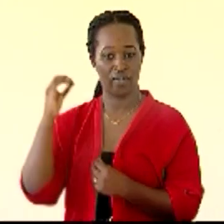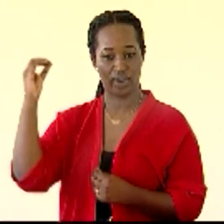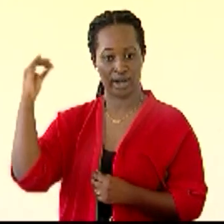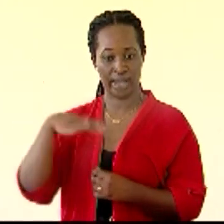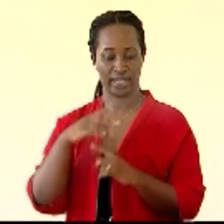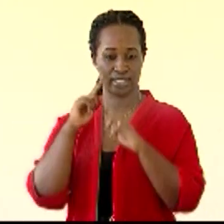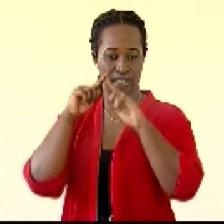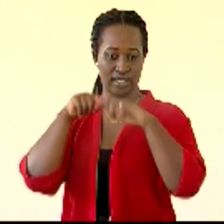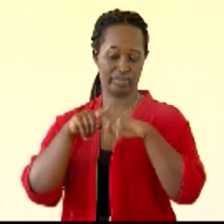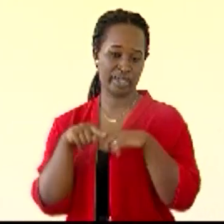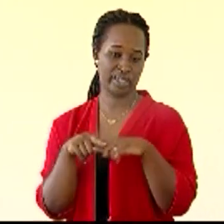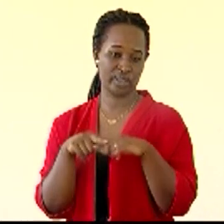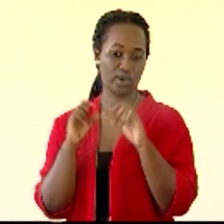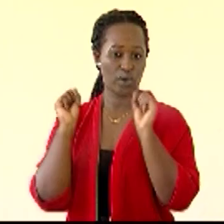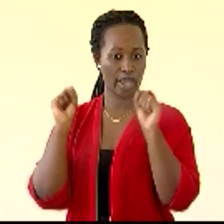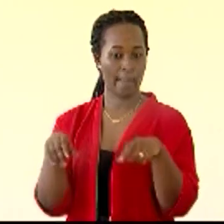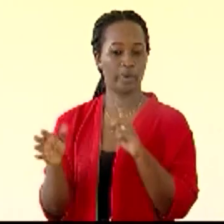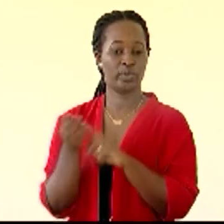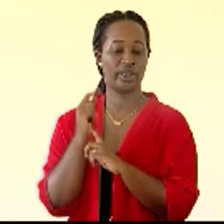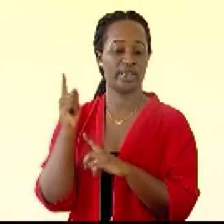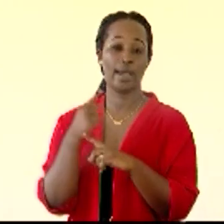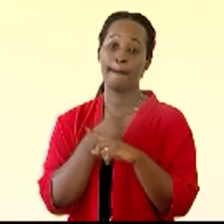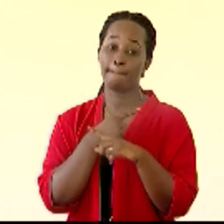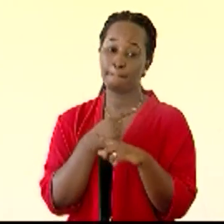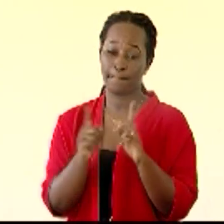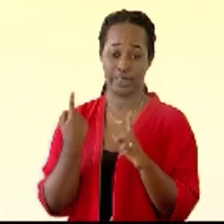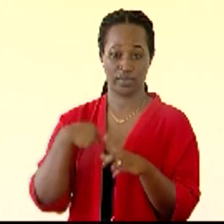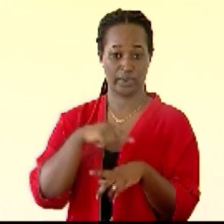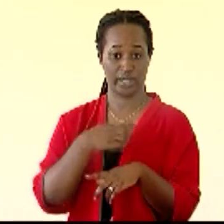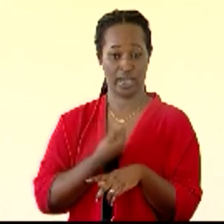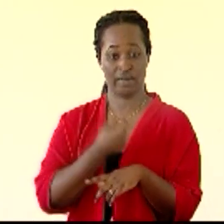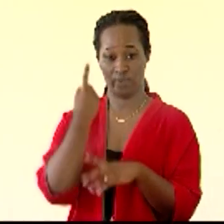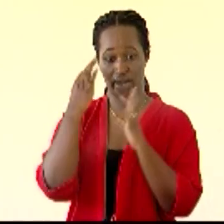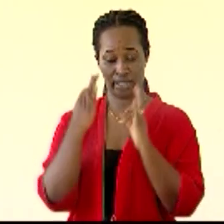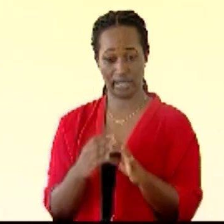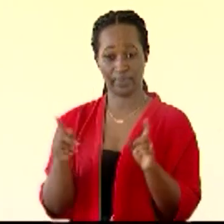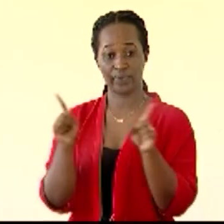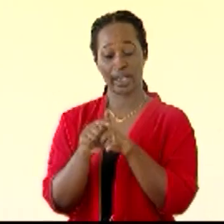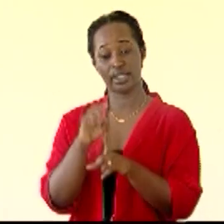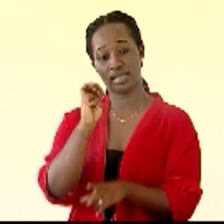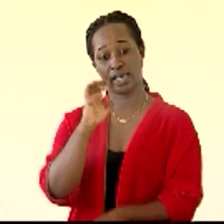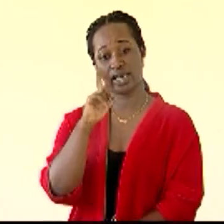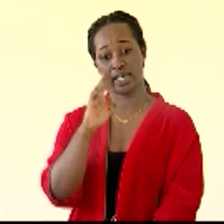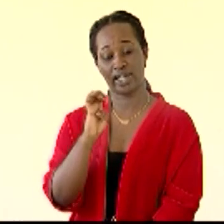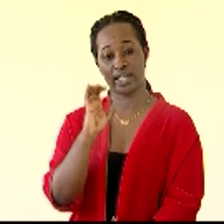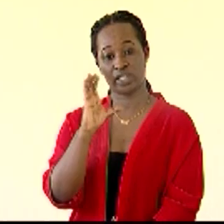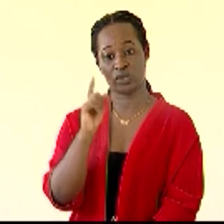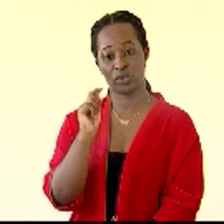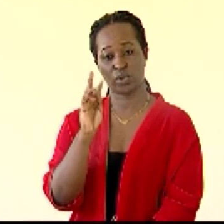light-dependent reactions, to be able to get this. But we also have one thing. As an electron flows through these